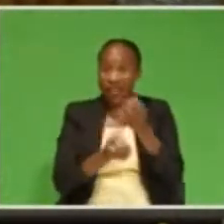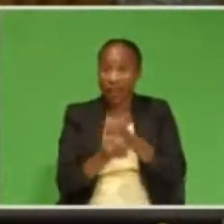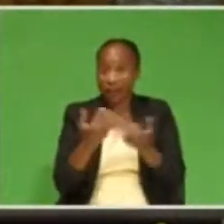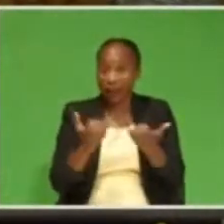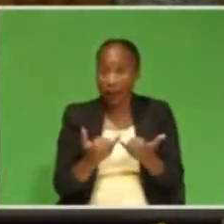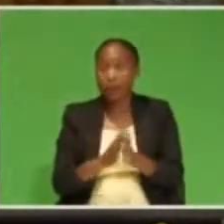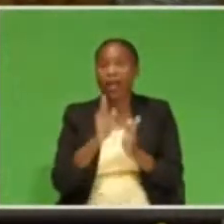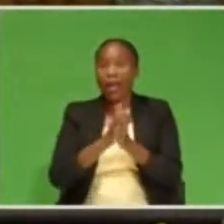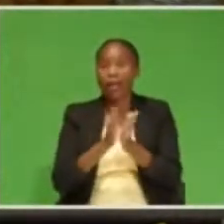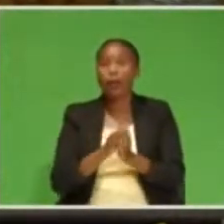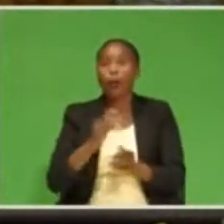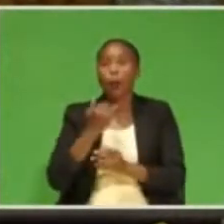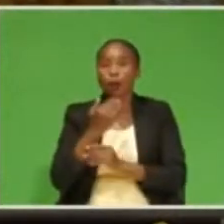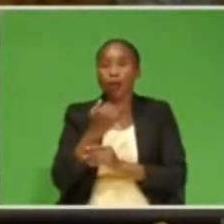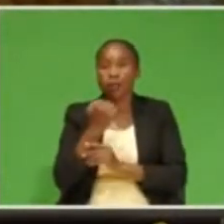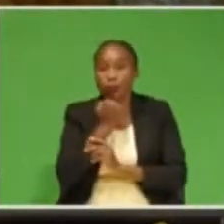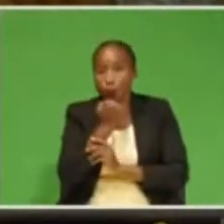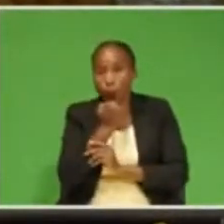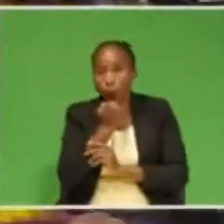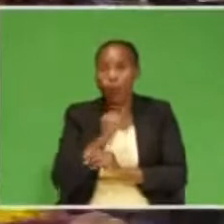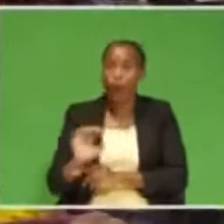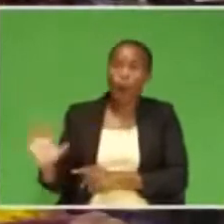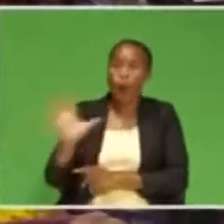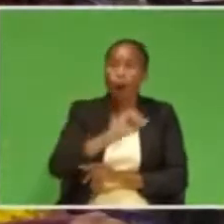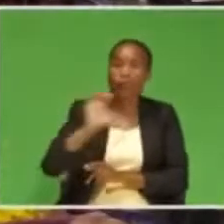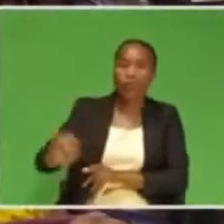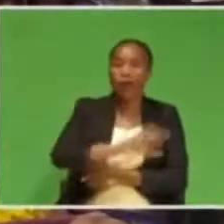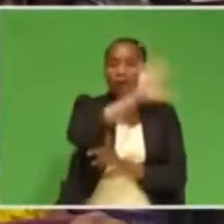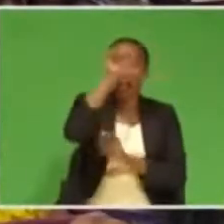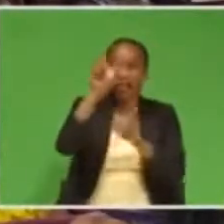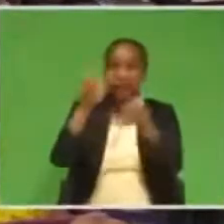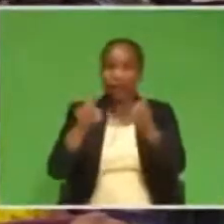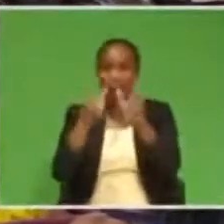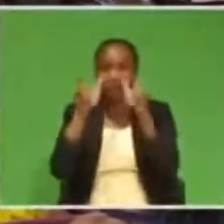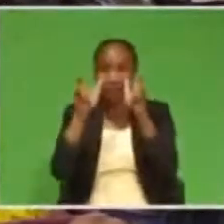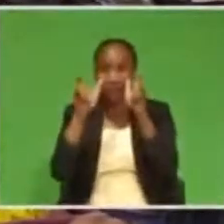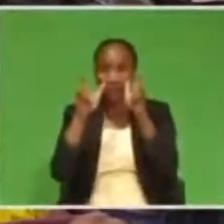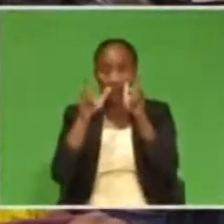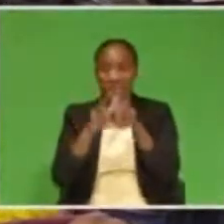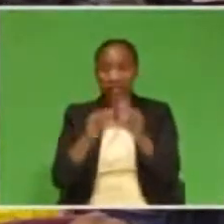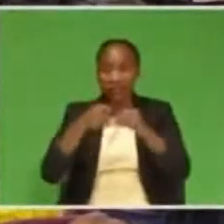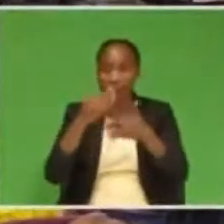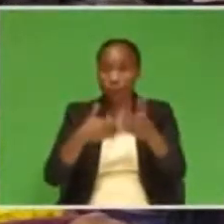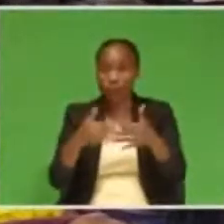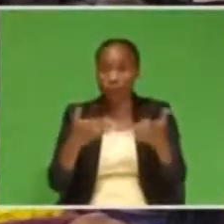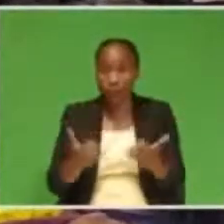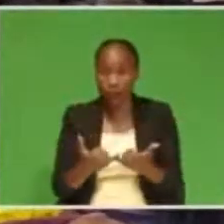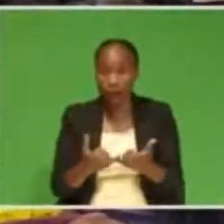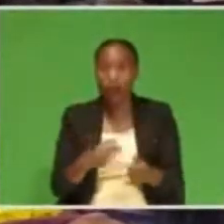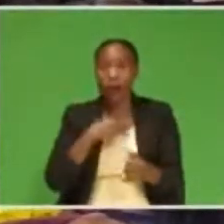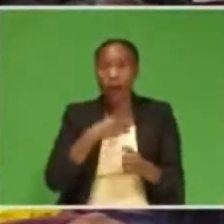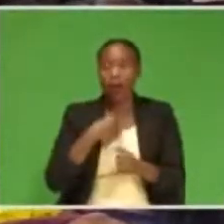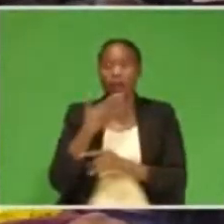proceedings. I do want to thank the speed with which the PPS and the security